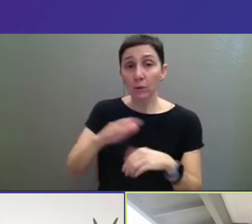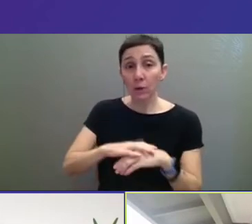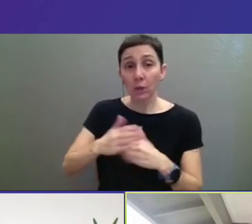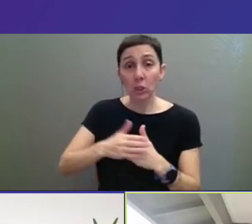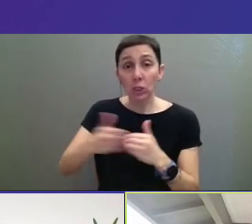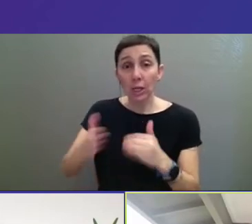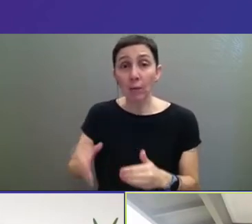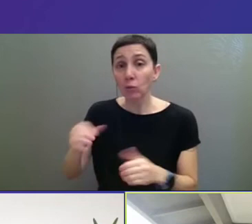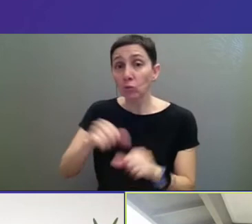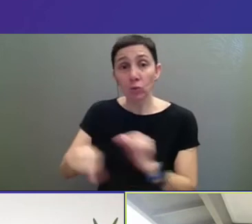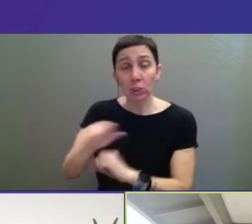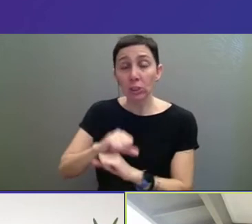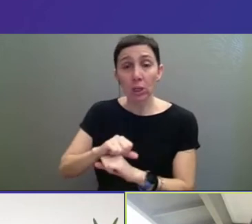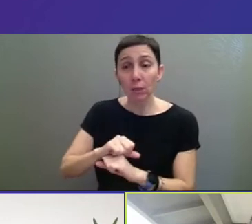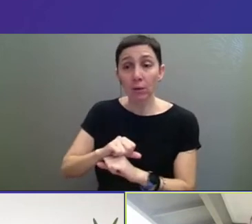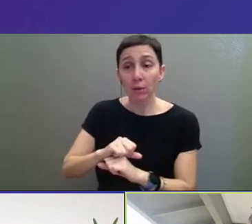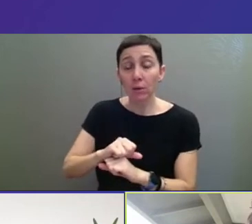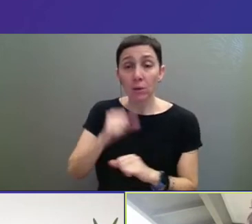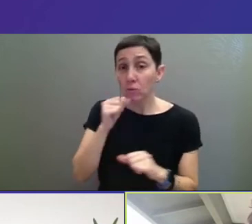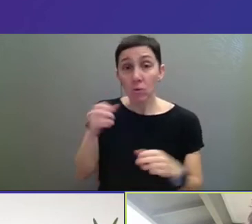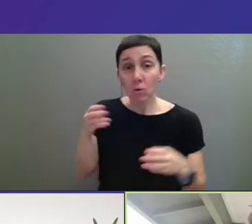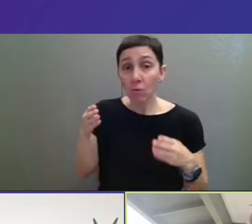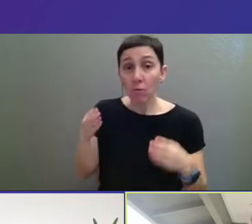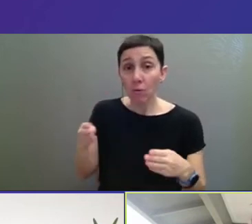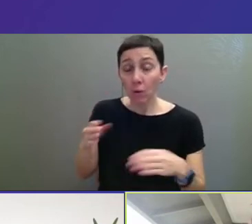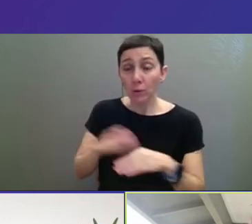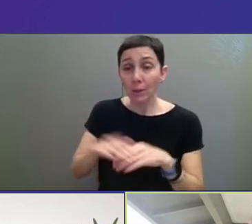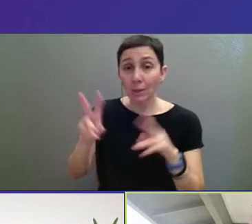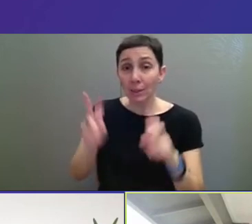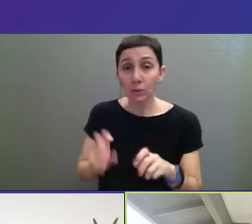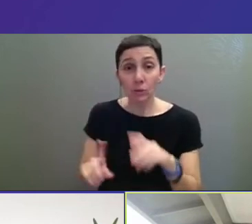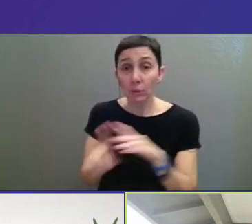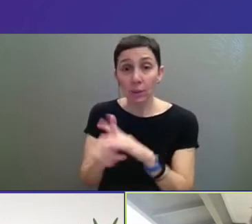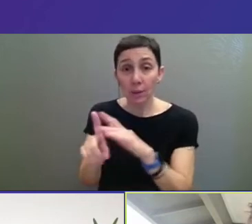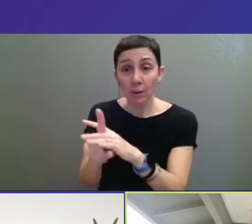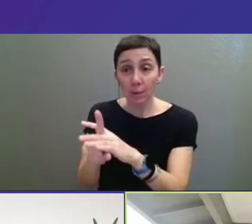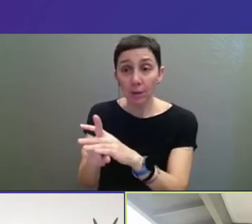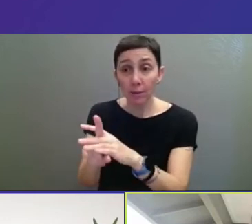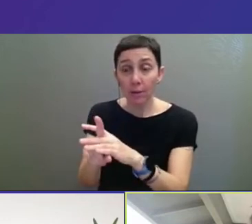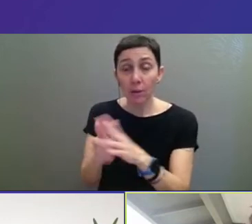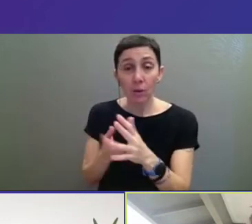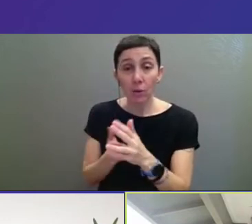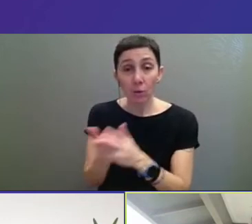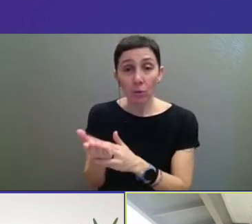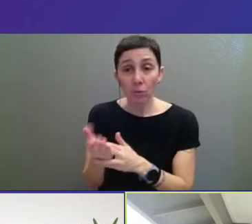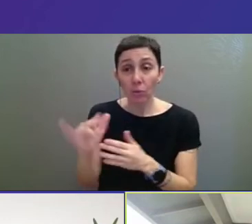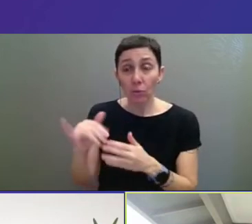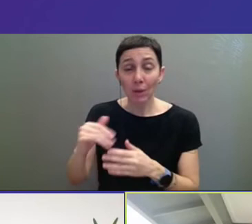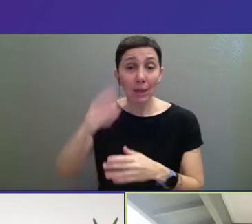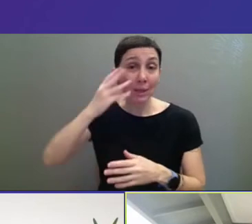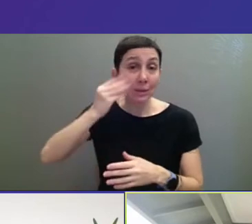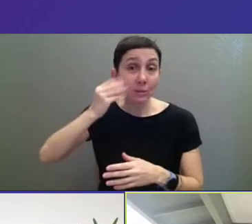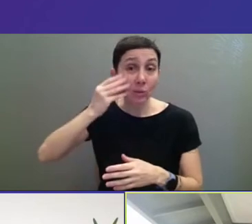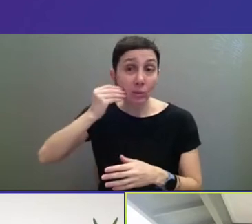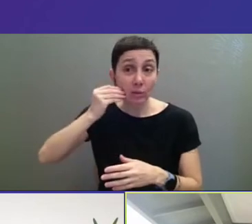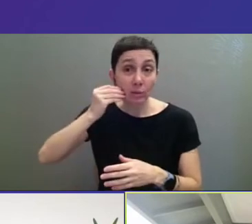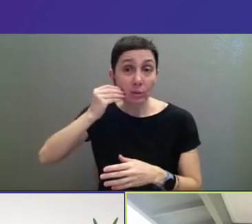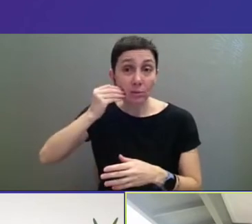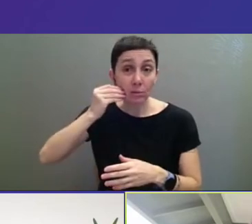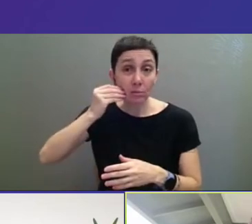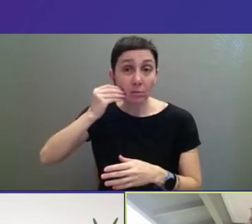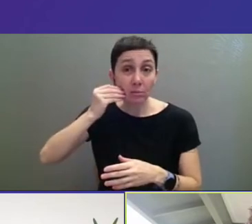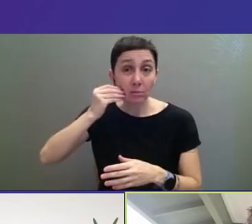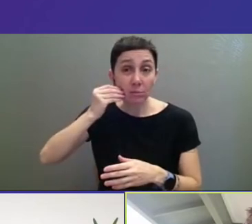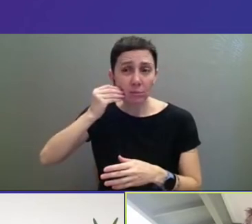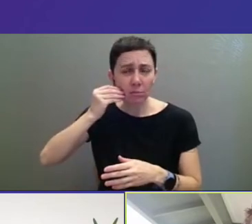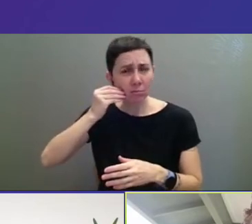other, not focus on, issues that were coming up through that whole experience. And